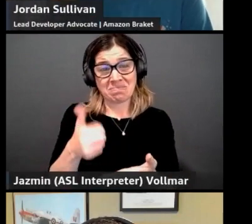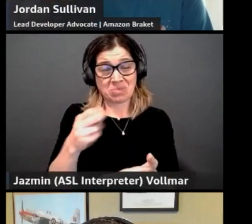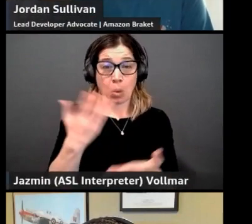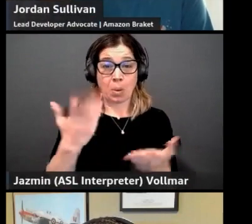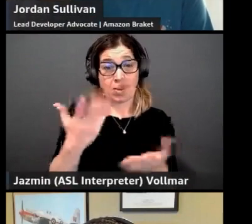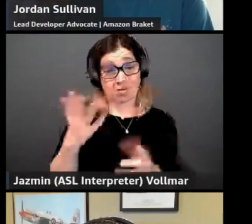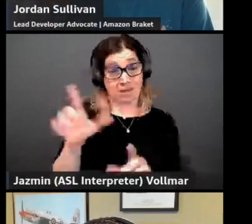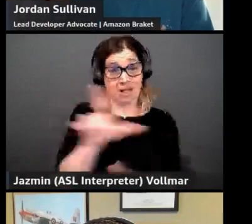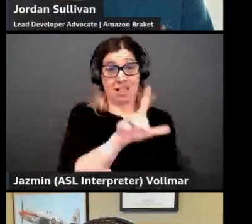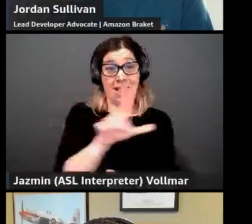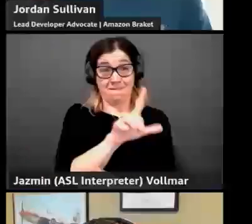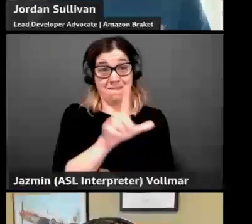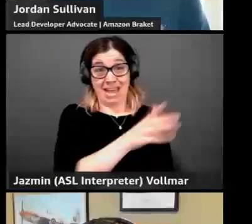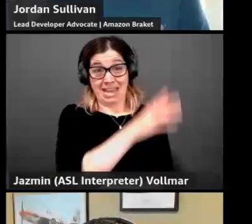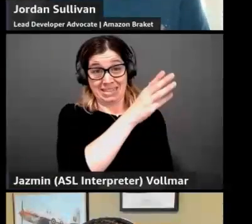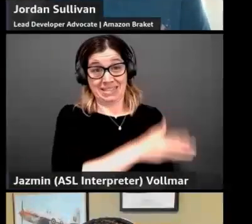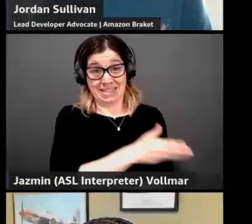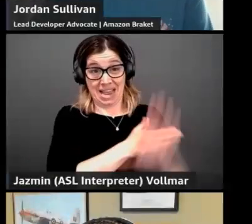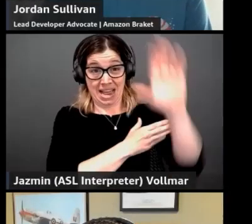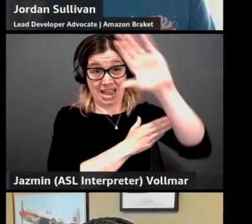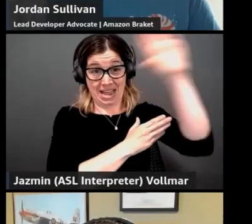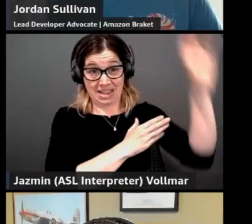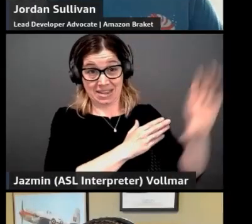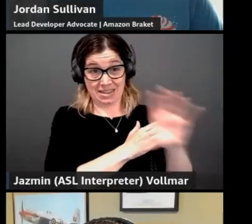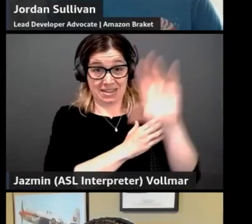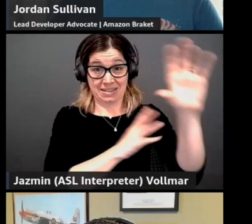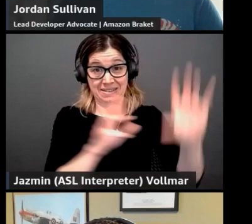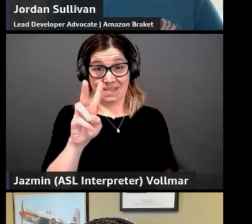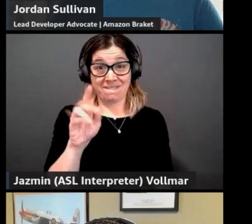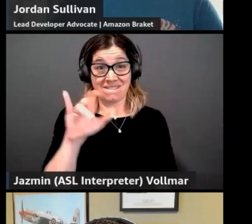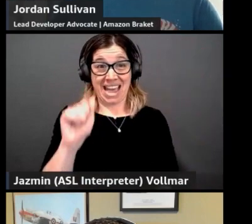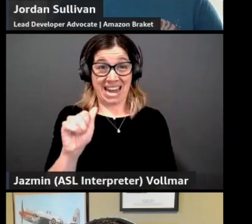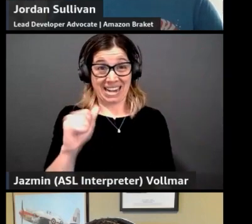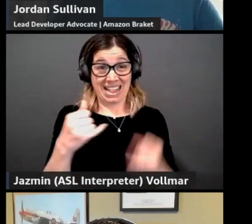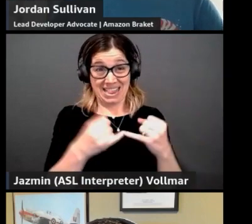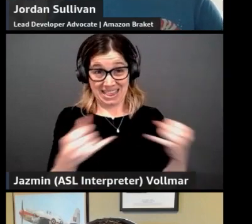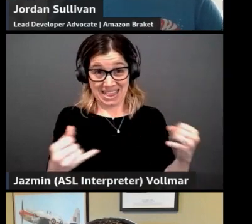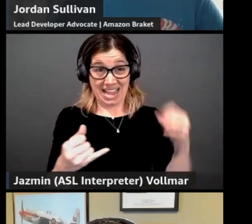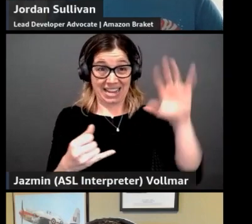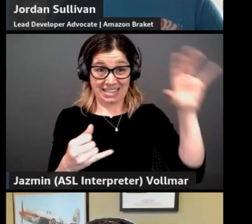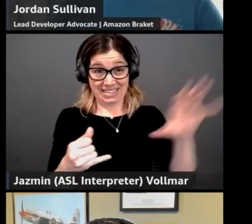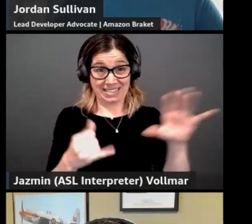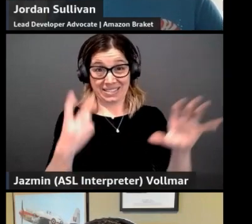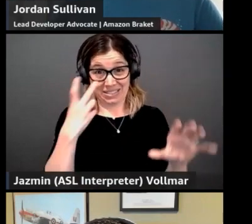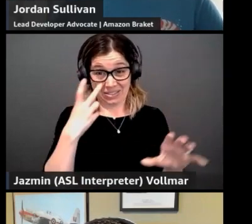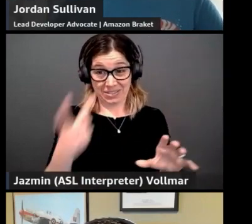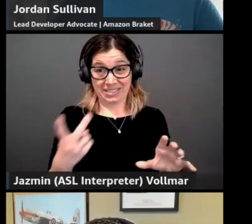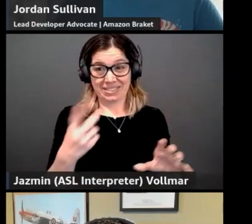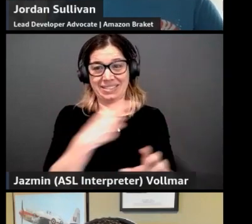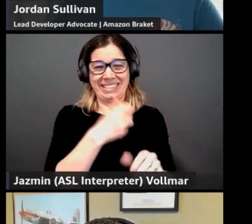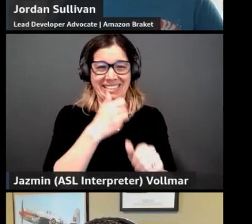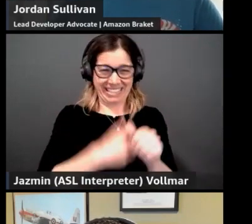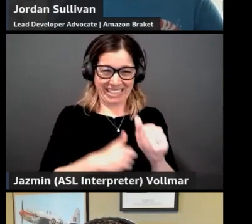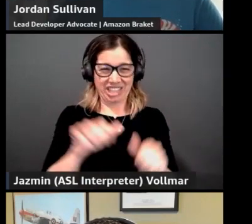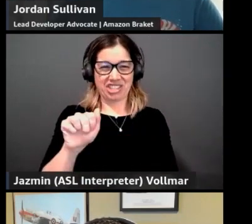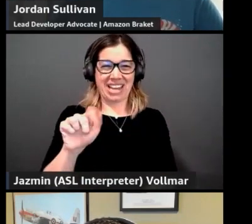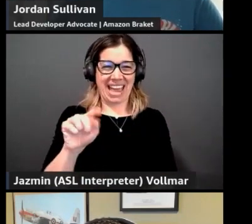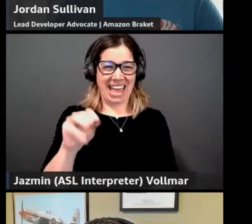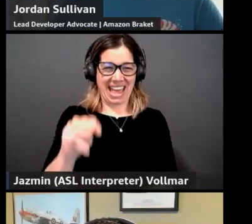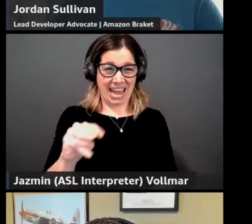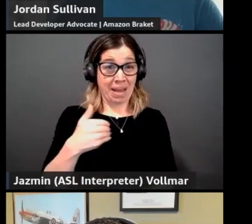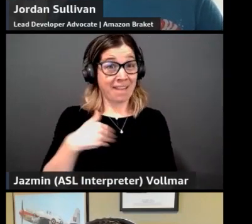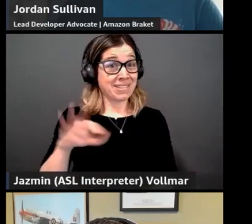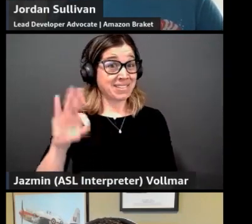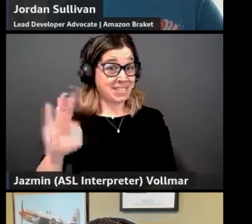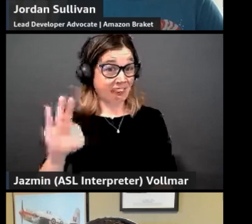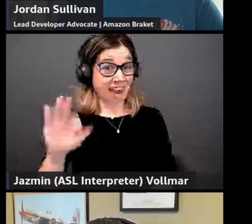side, you see on the vertical lines, you see the excitation of each of the atoms. So we have 9 atoms, and